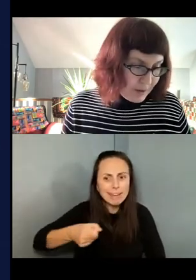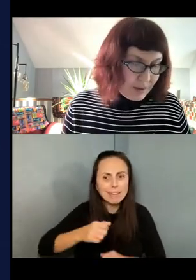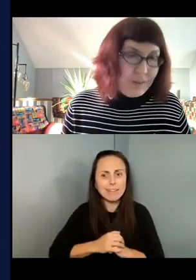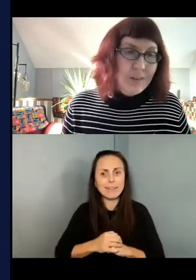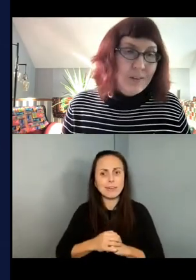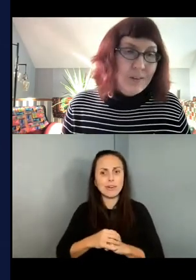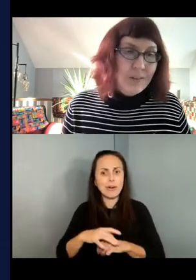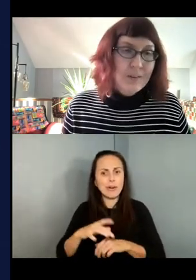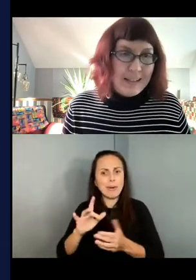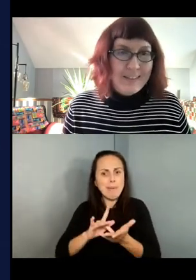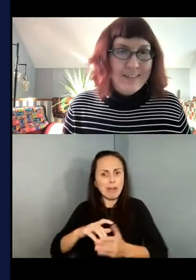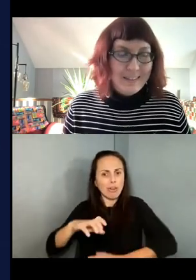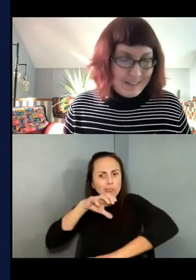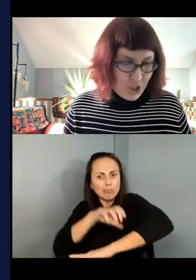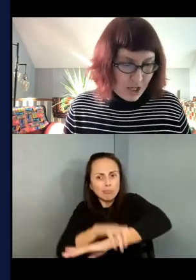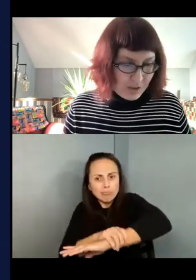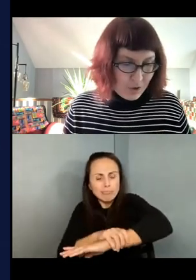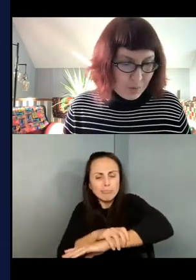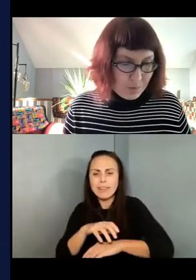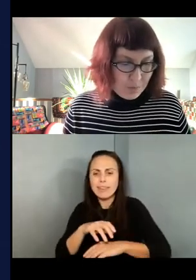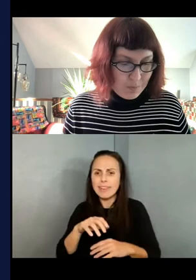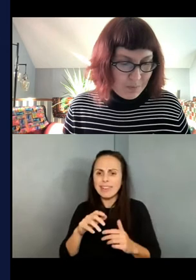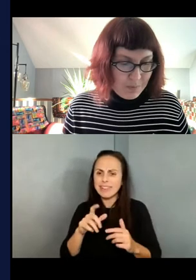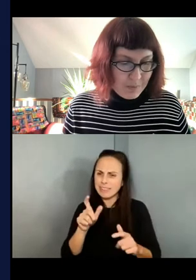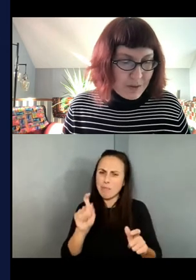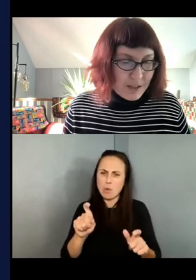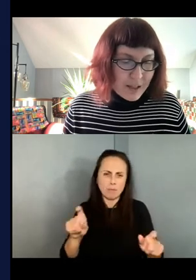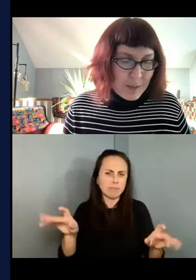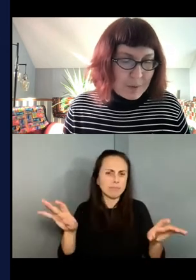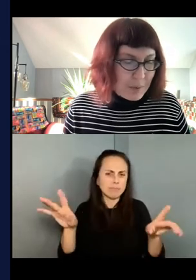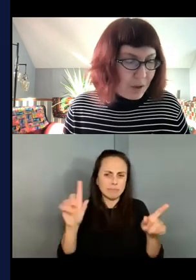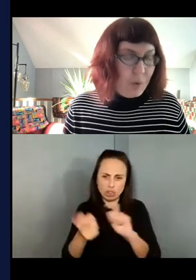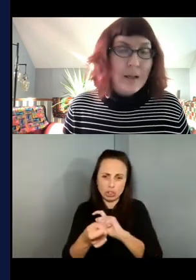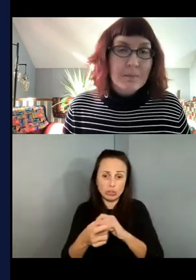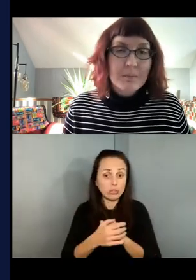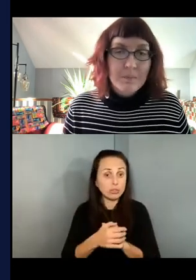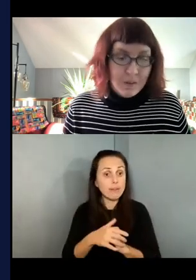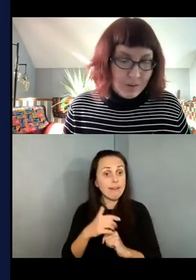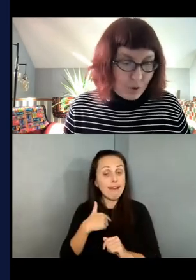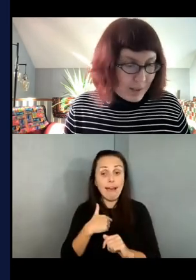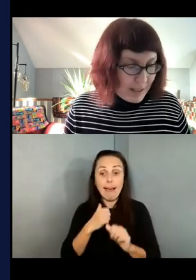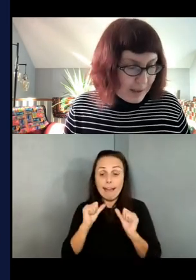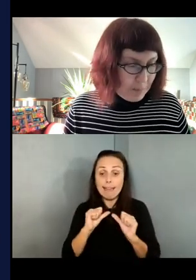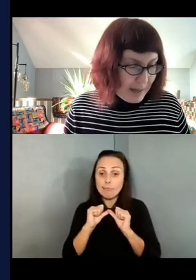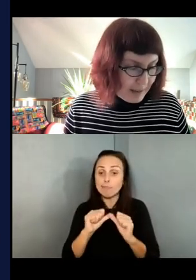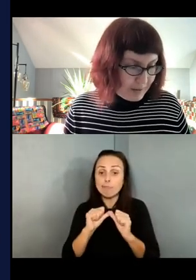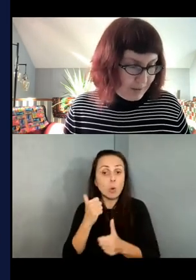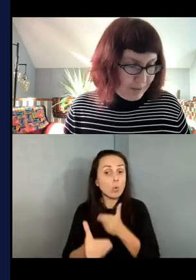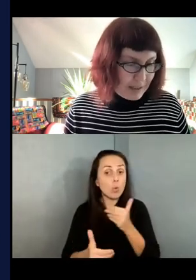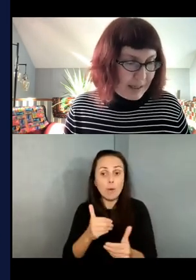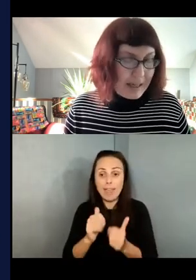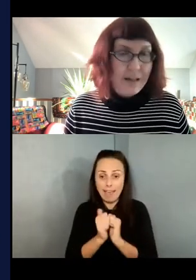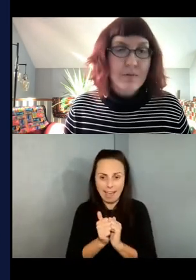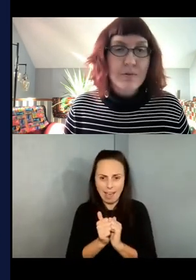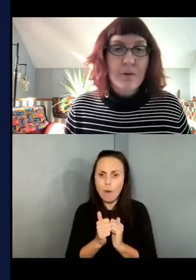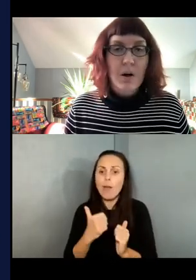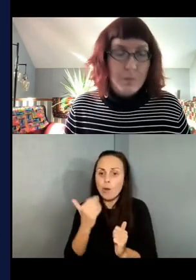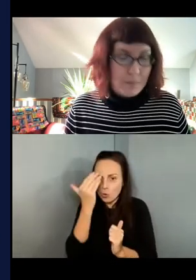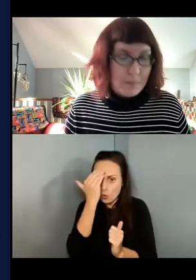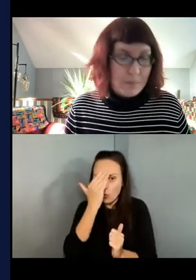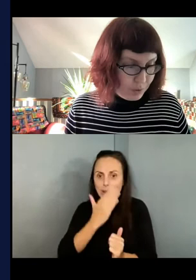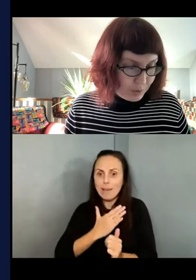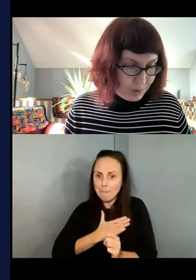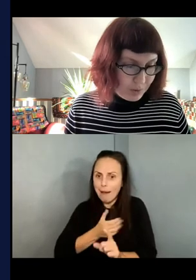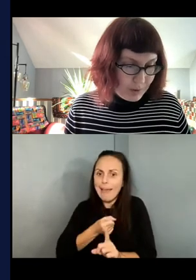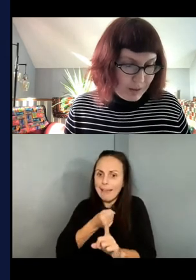This needs to change. The thing that keeps me going is knowing the impact that I have on